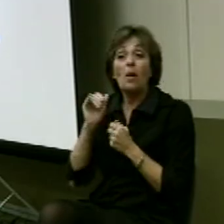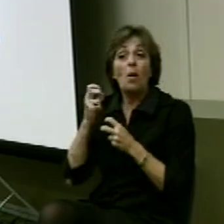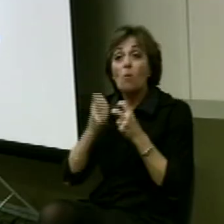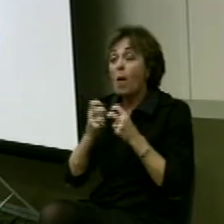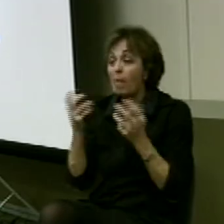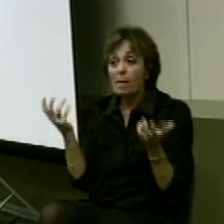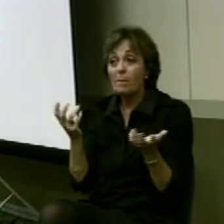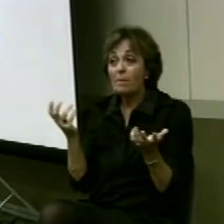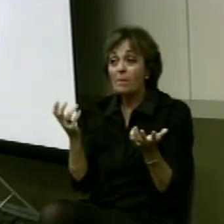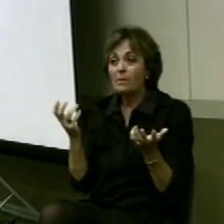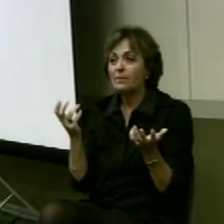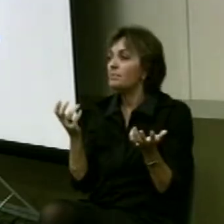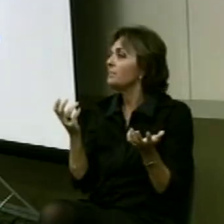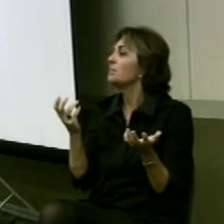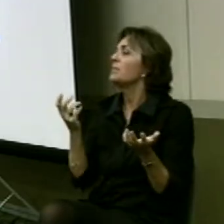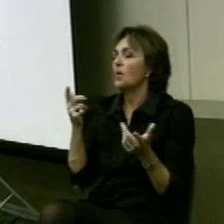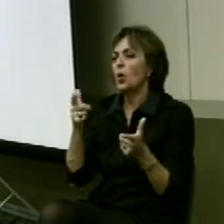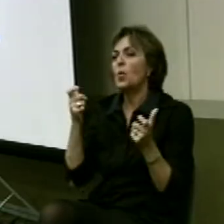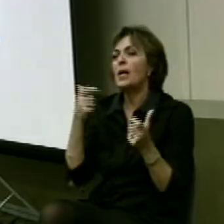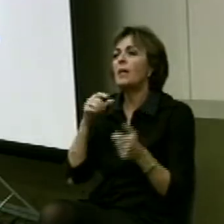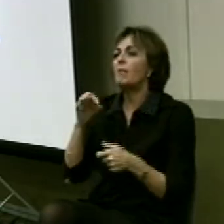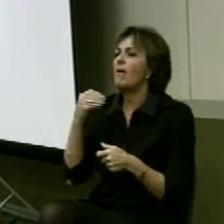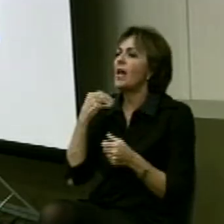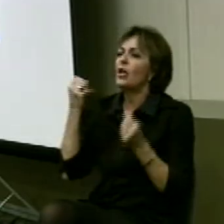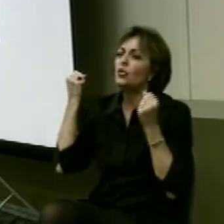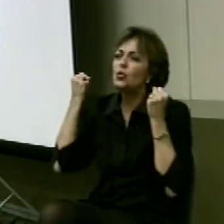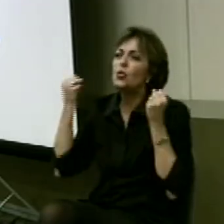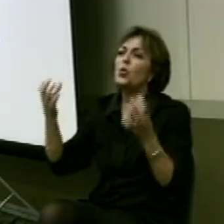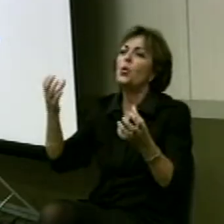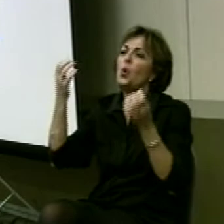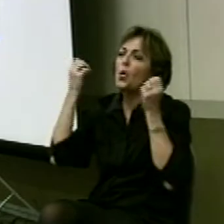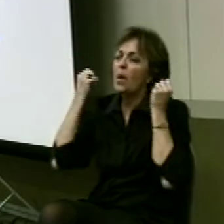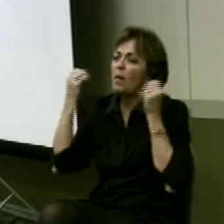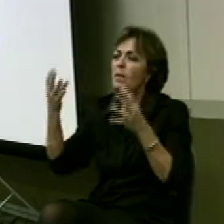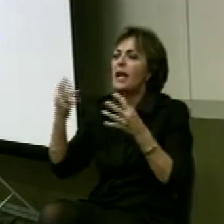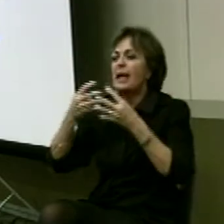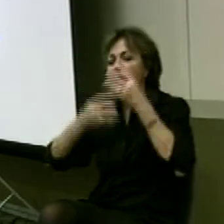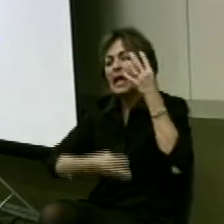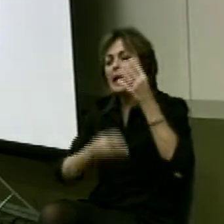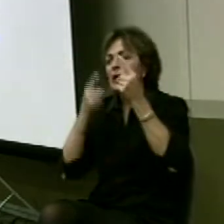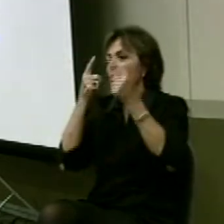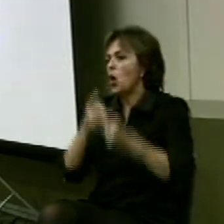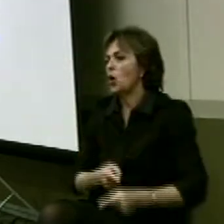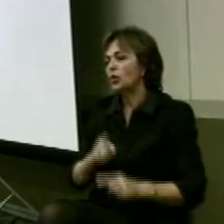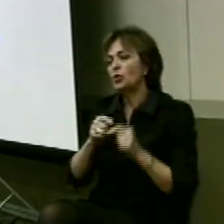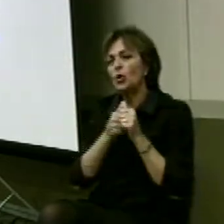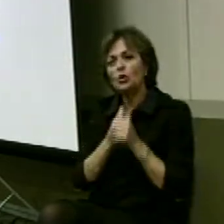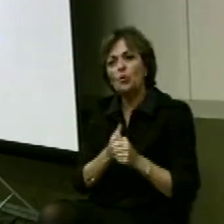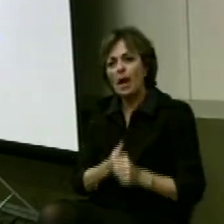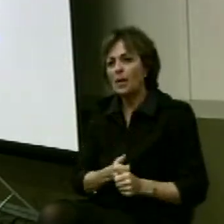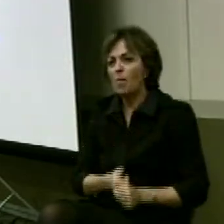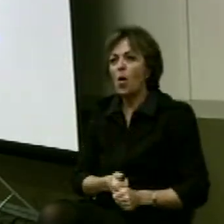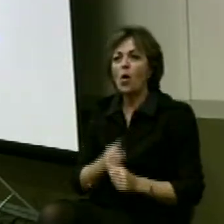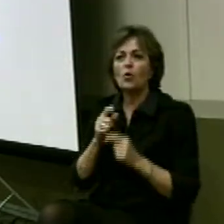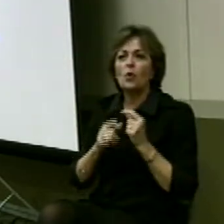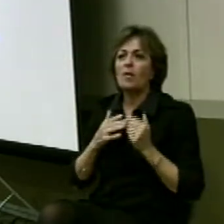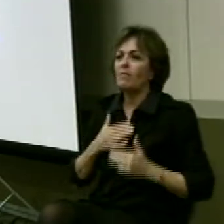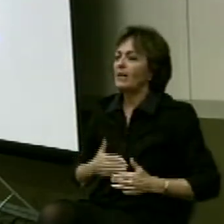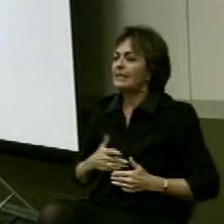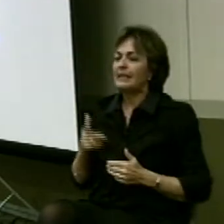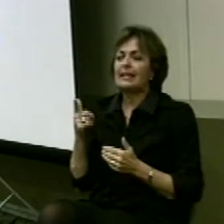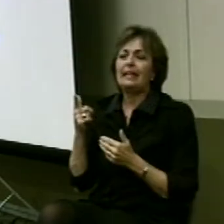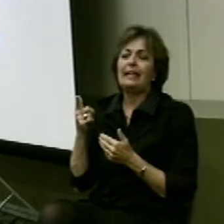yeah. What was the problem? Quickly, we found out we had too many targets. Couldn't track them